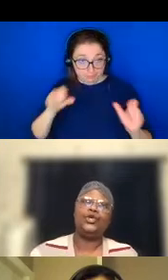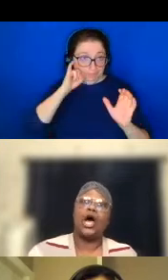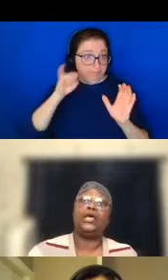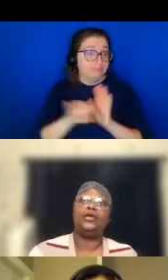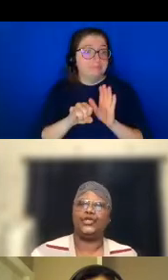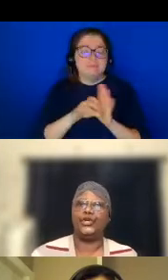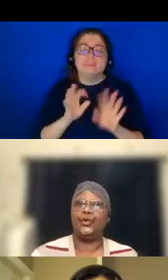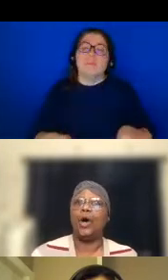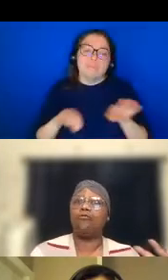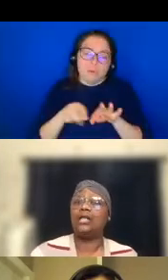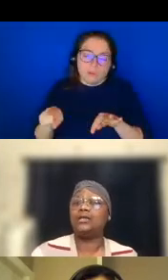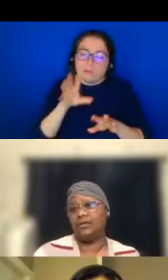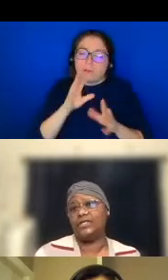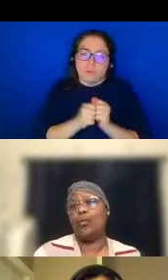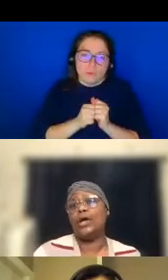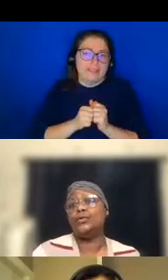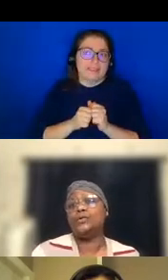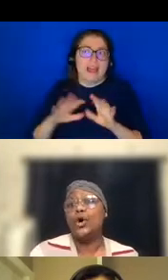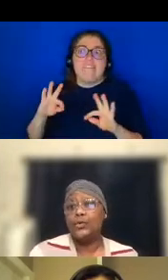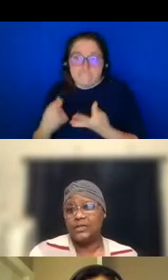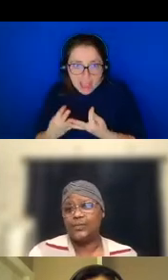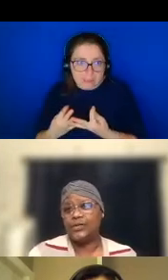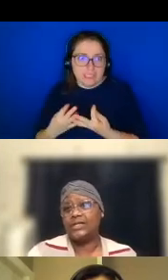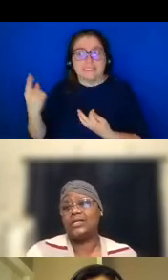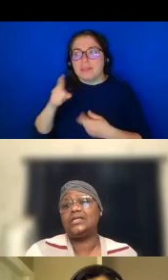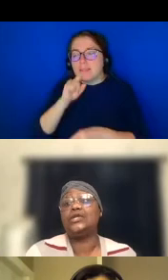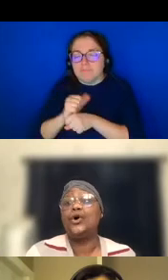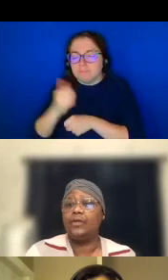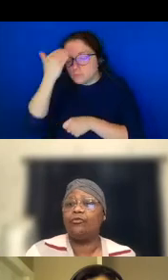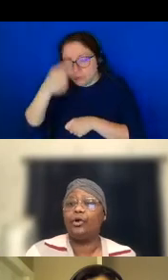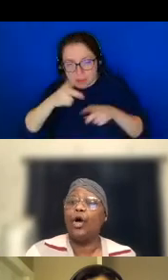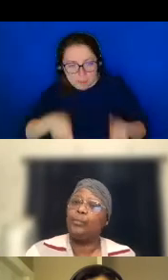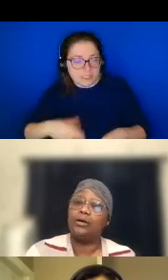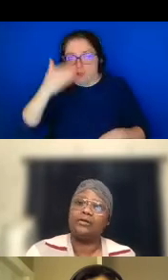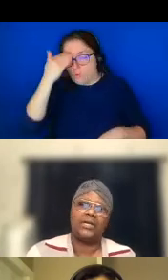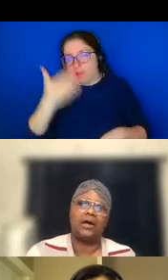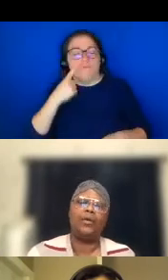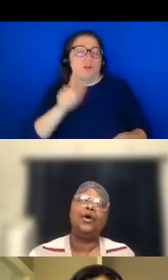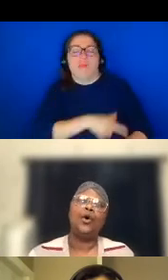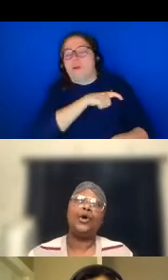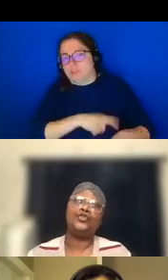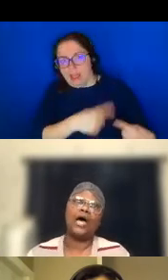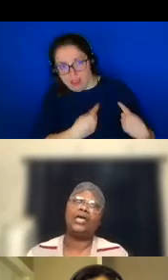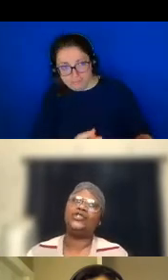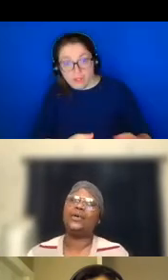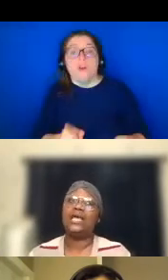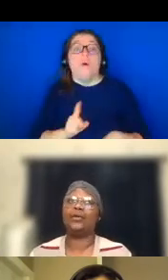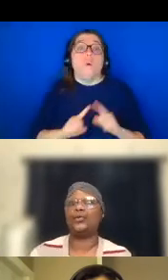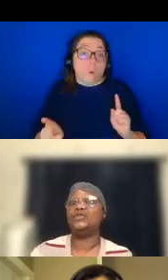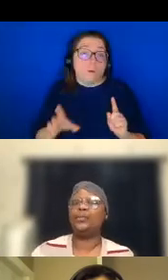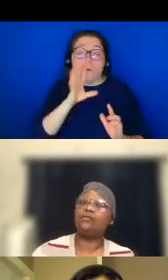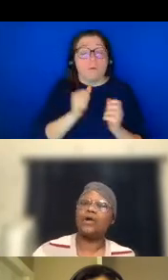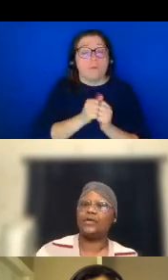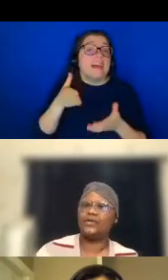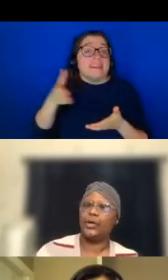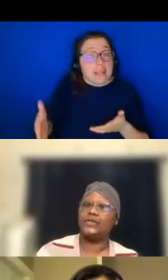you're talking to a relative, someone who knows this person and has known them for a long period of time, or you're talking to a neighbor who's